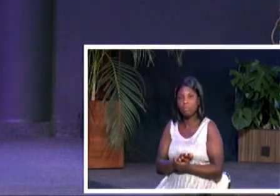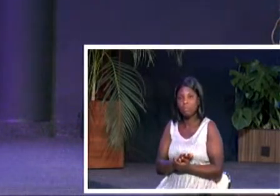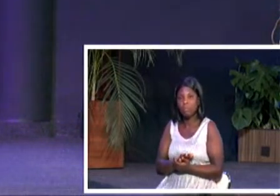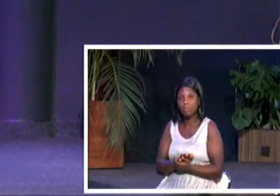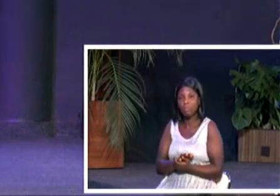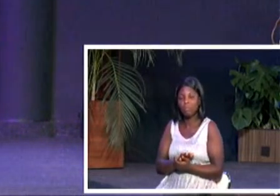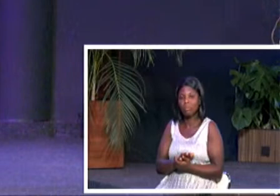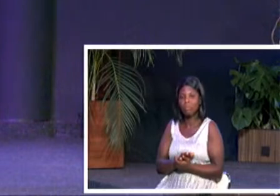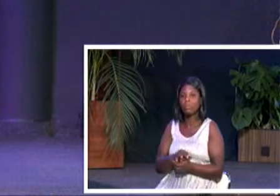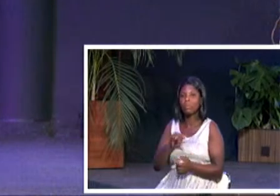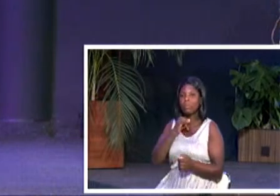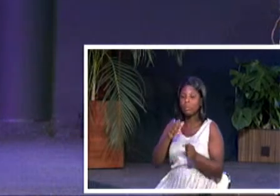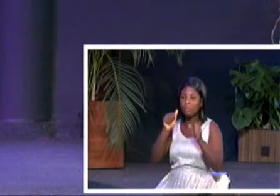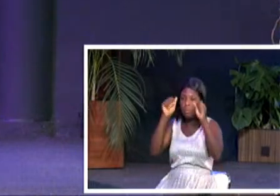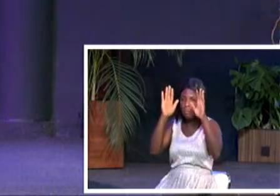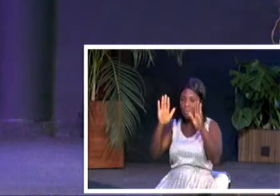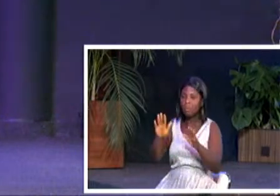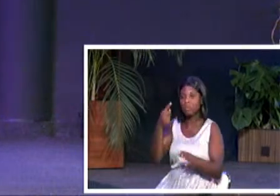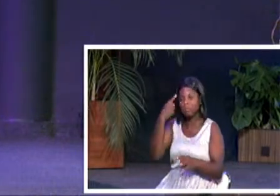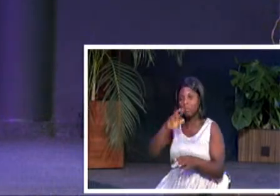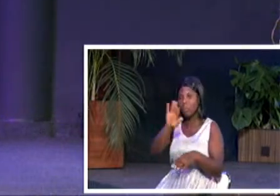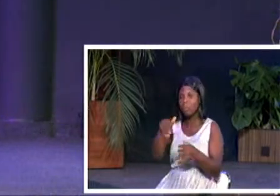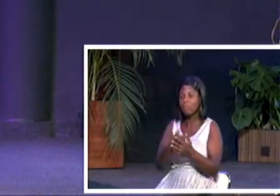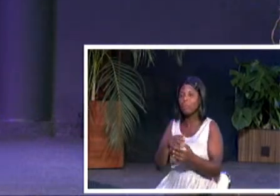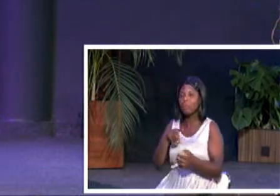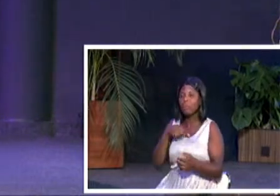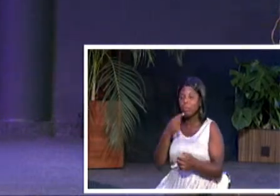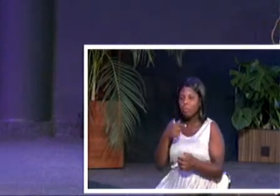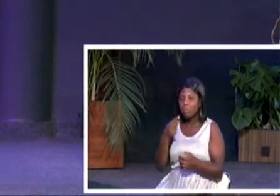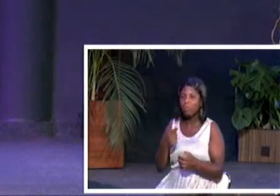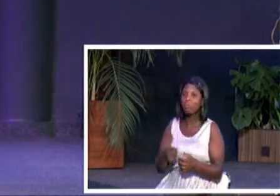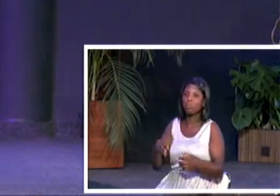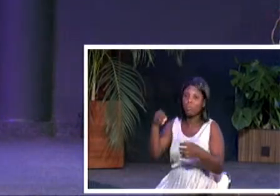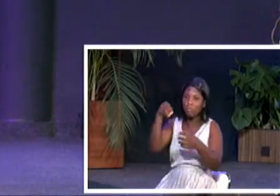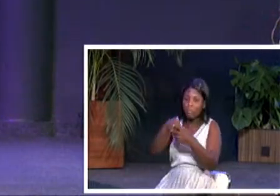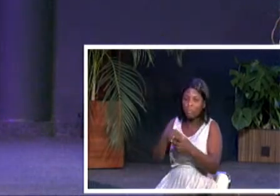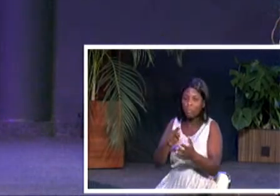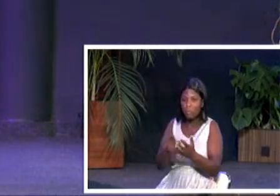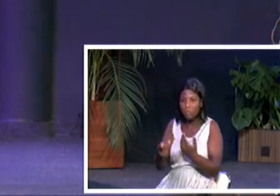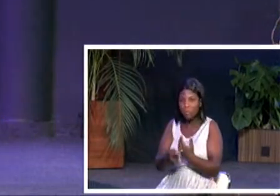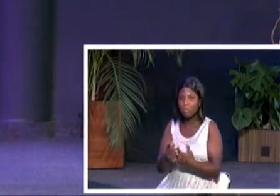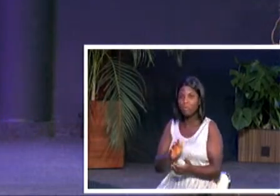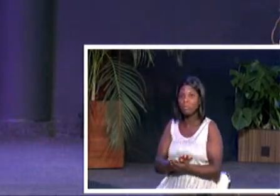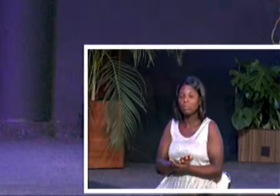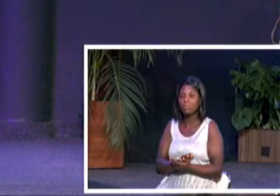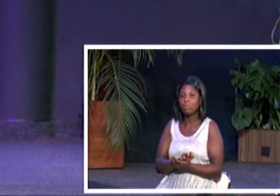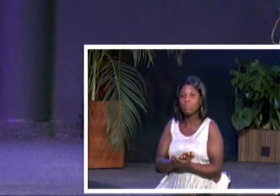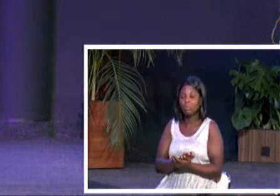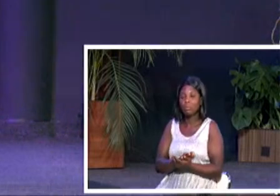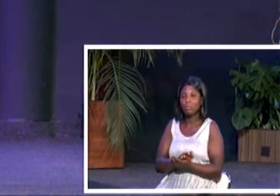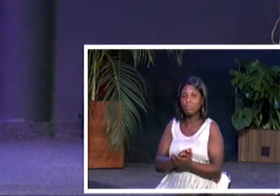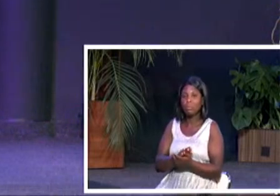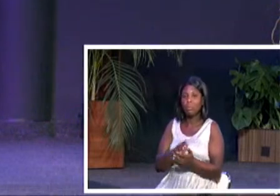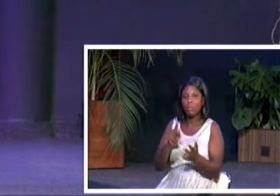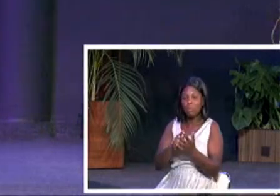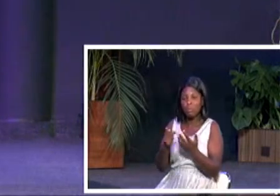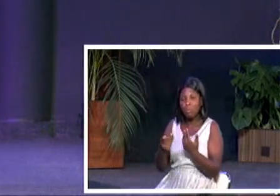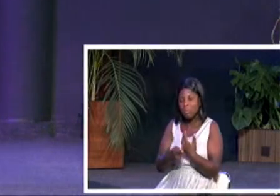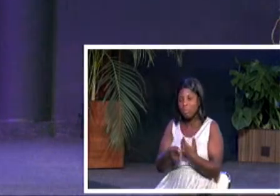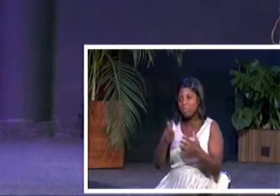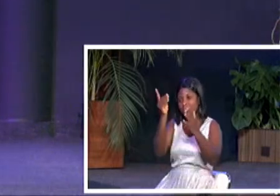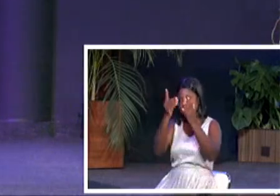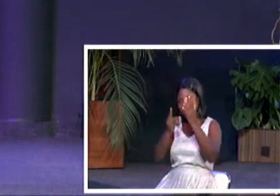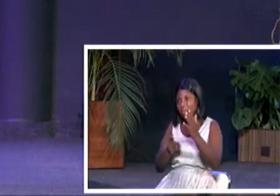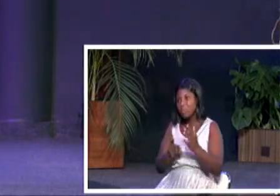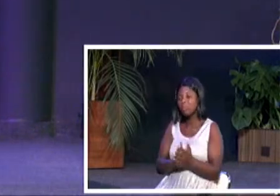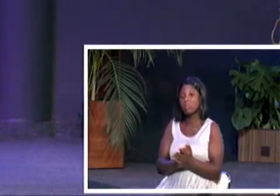blessing to all those who participated. As I always say, this program was designed purposely with you in mind. So you are